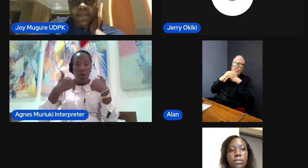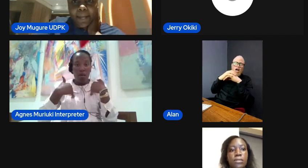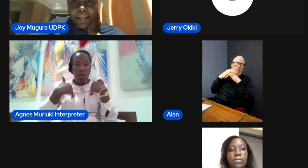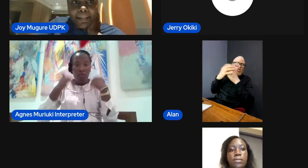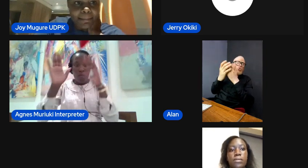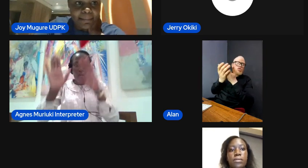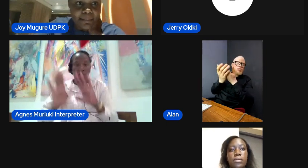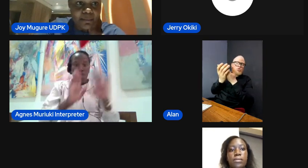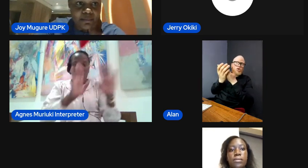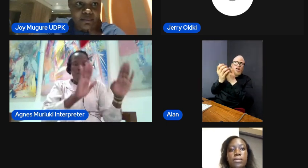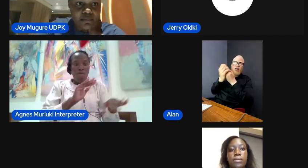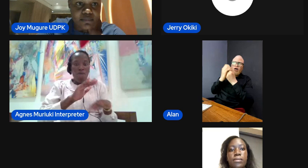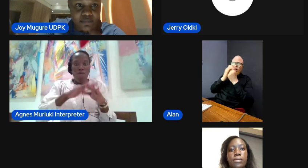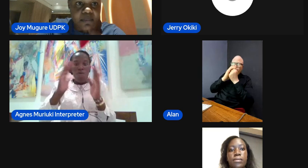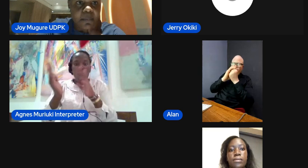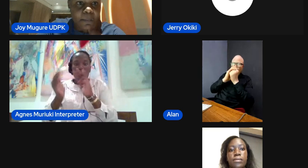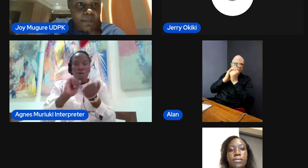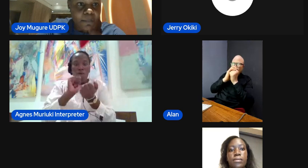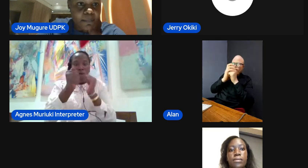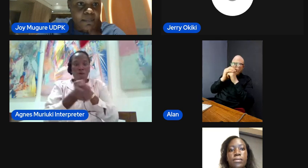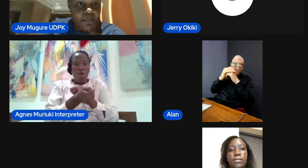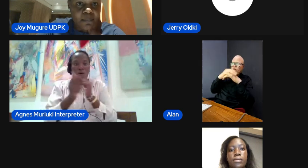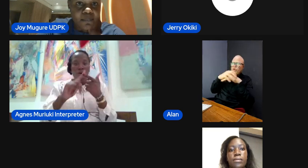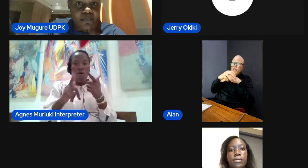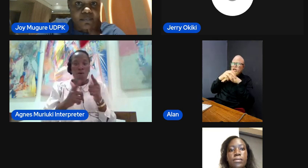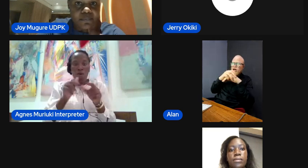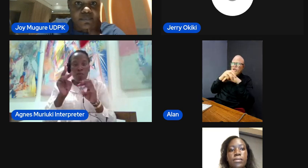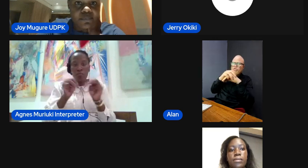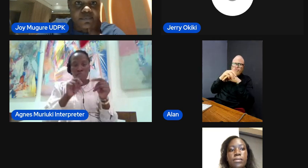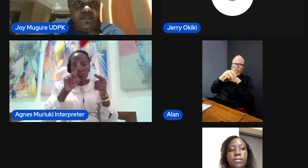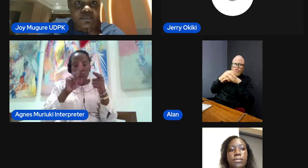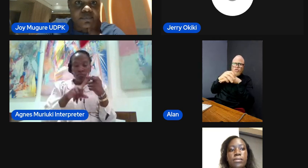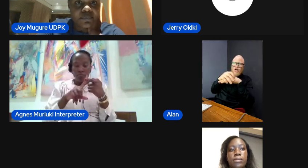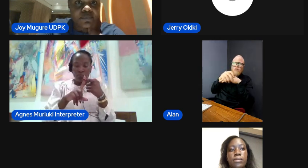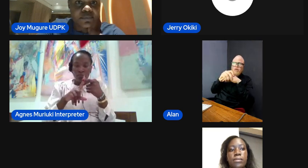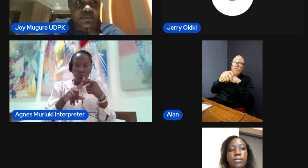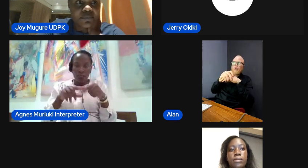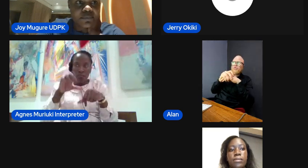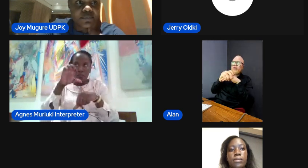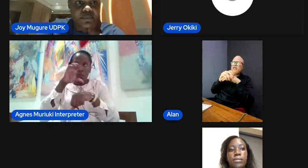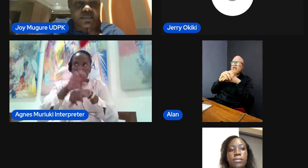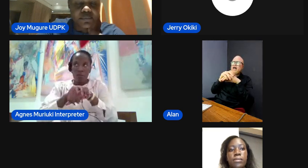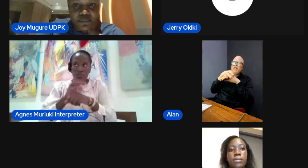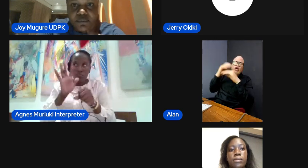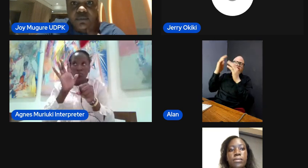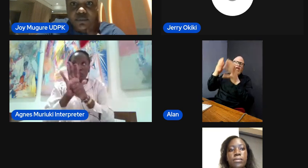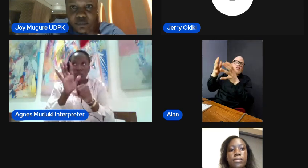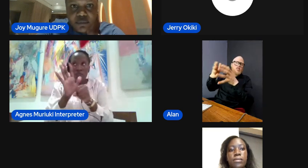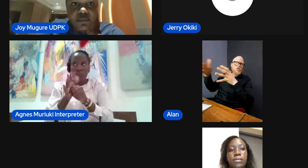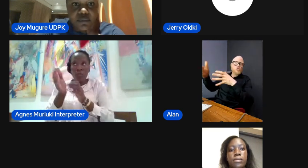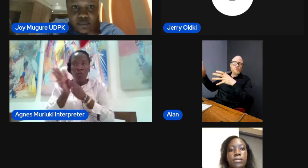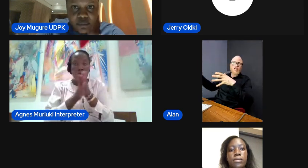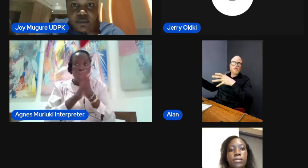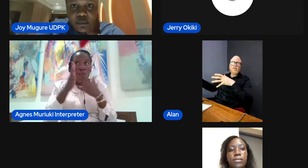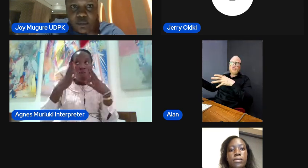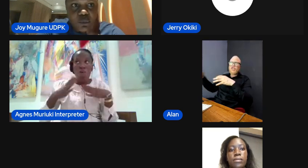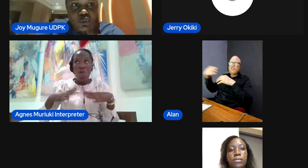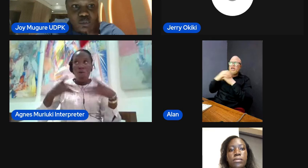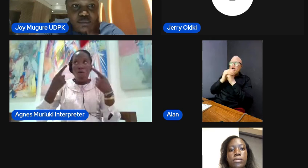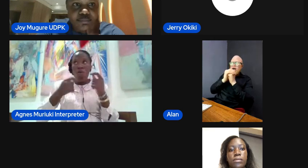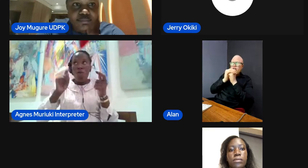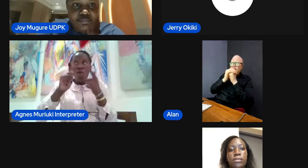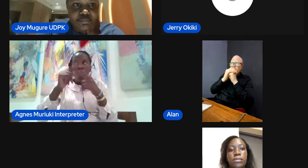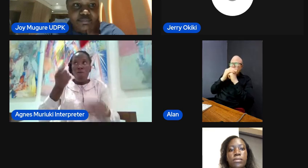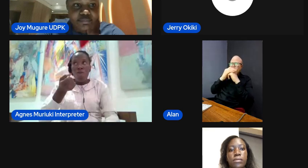climate change, and it was able to garner a lot of traction, and people go to understand the intersection of climate